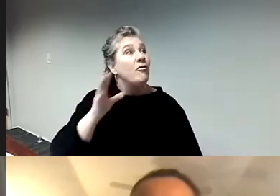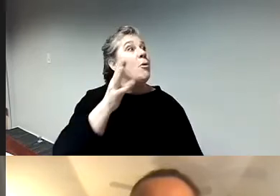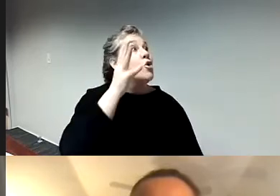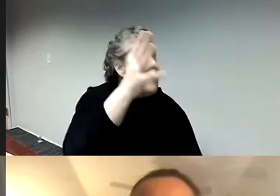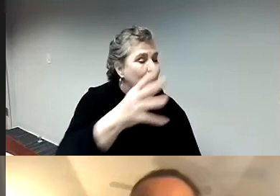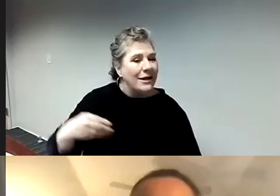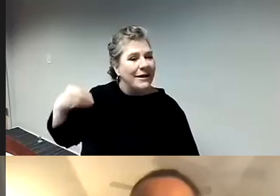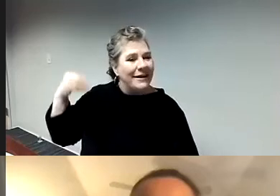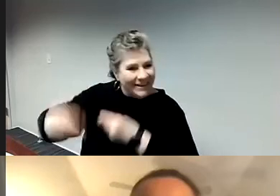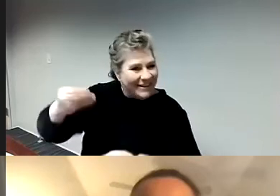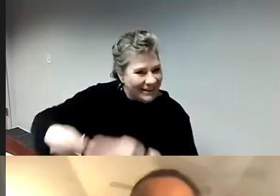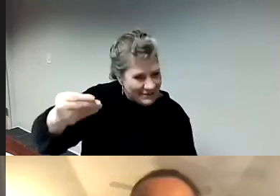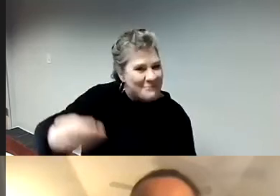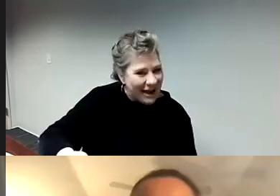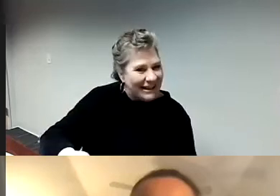mother.